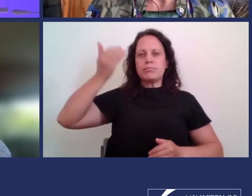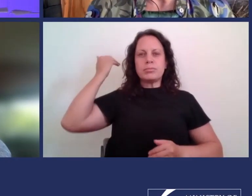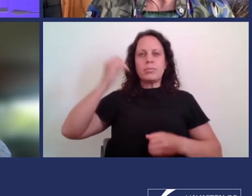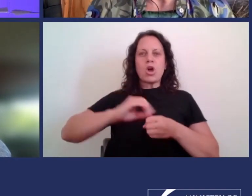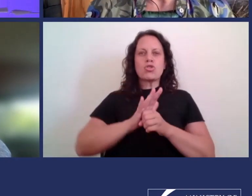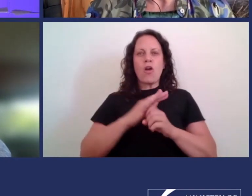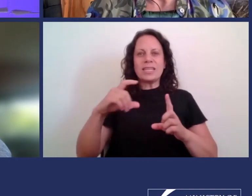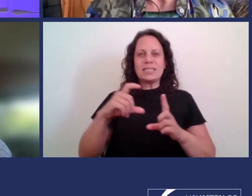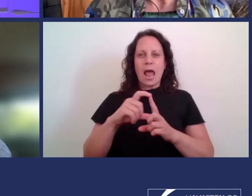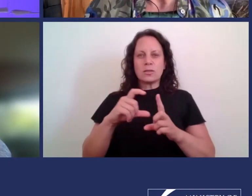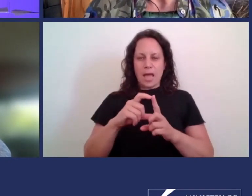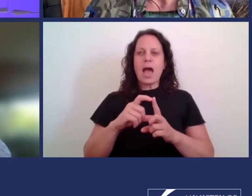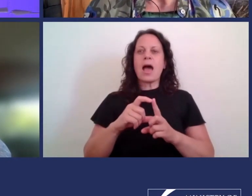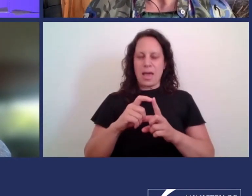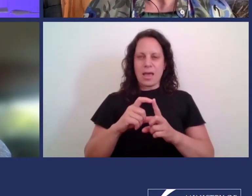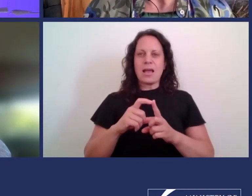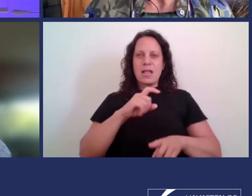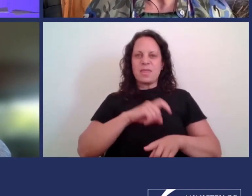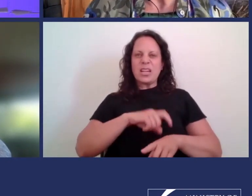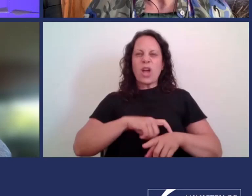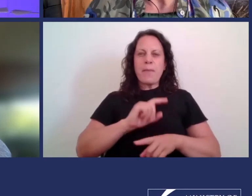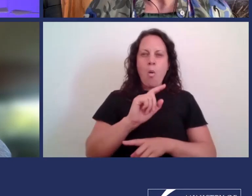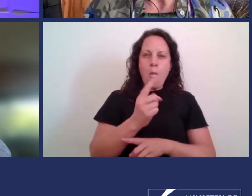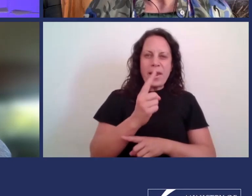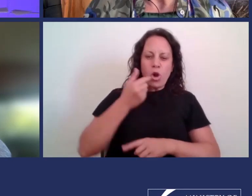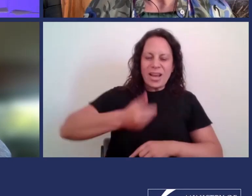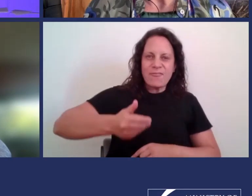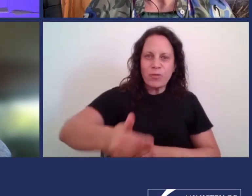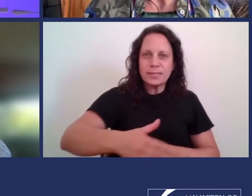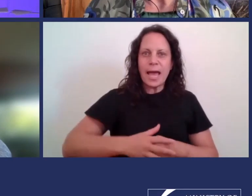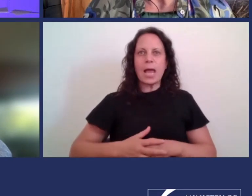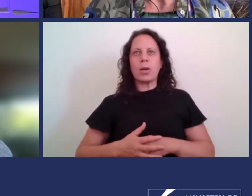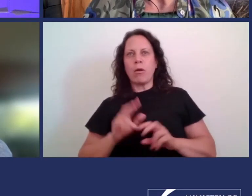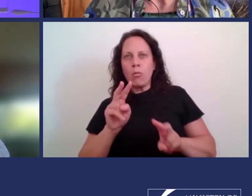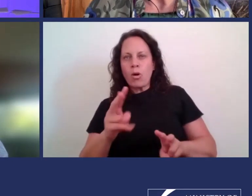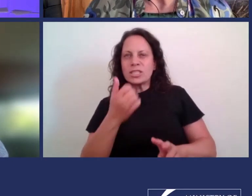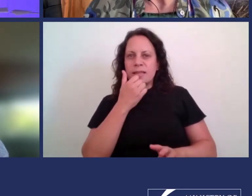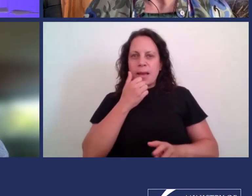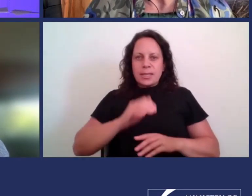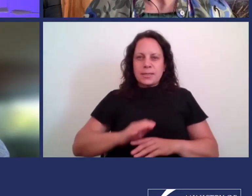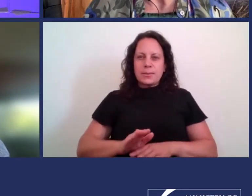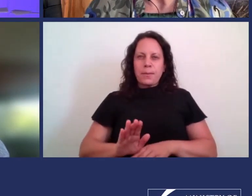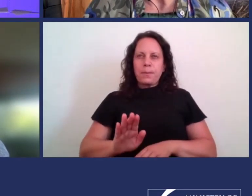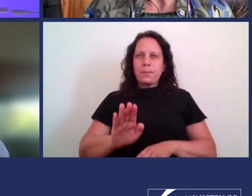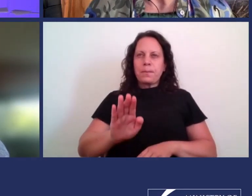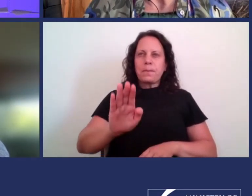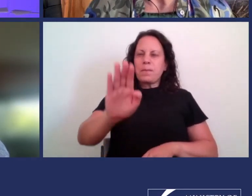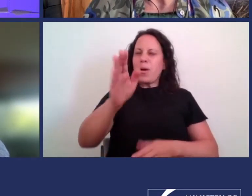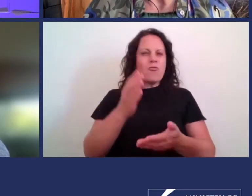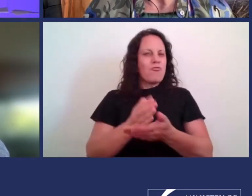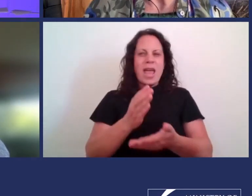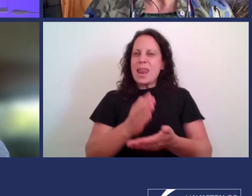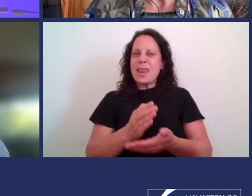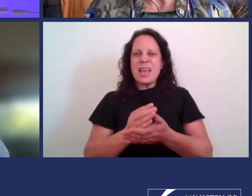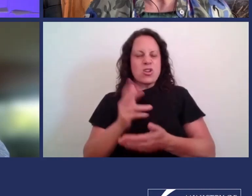press releases. I think we were quite engaged with the numbers as they were tracking, and you know, we didn't hear a lot about how Delta was